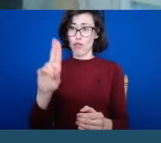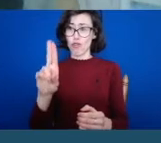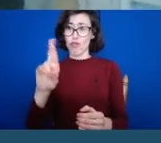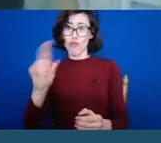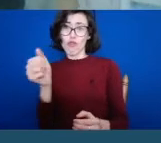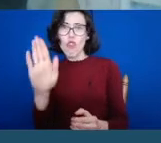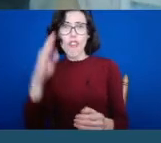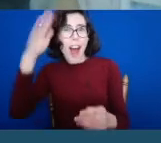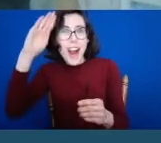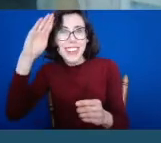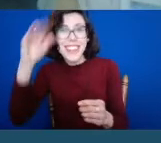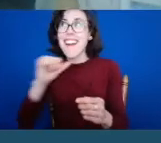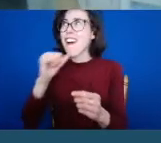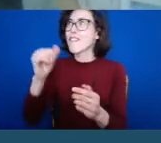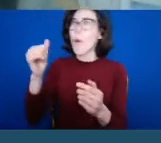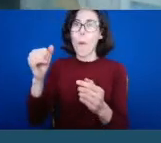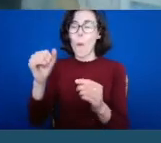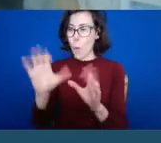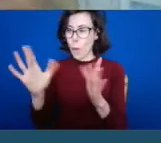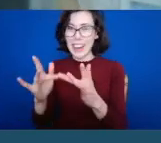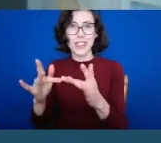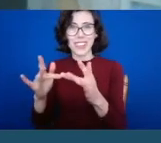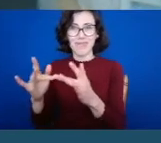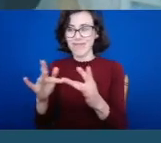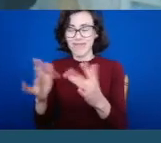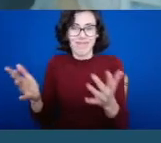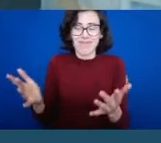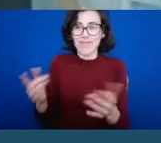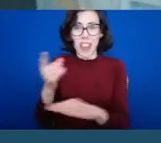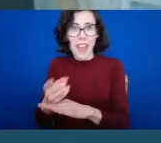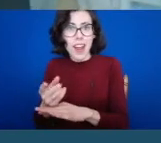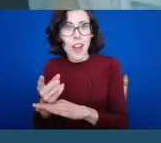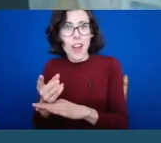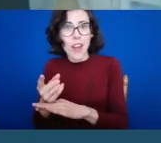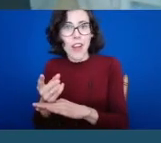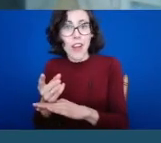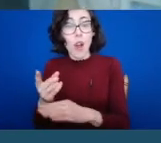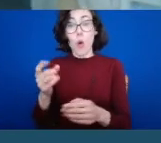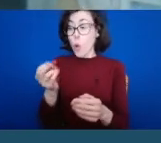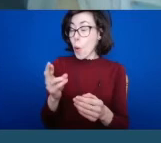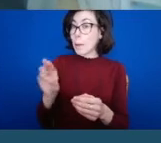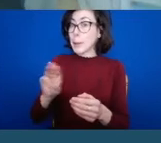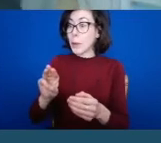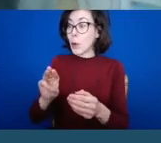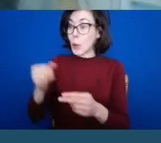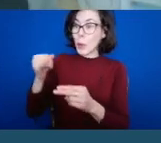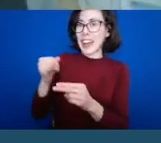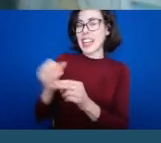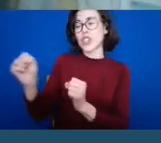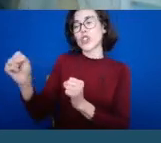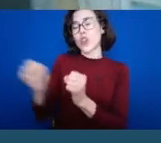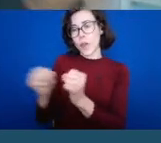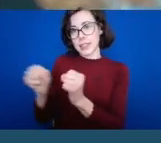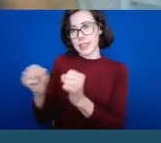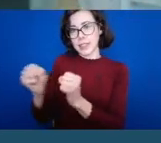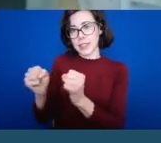it's important that we don't forget about those people, or people who are in services and may not necessarily even have access to computers. Older adults